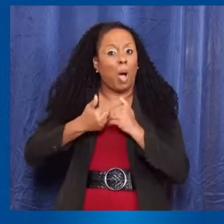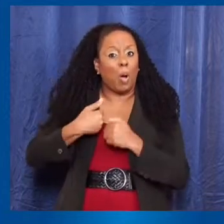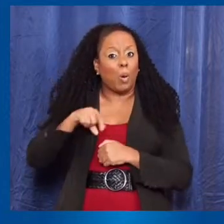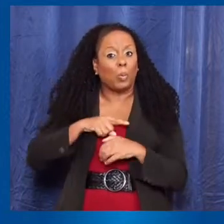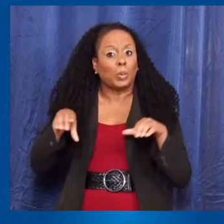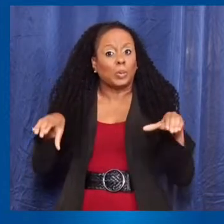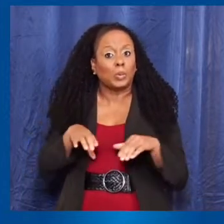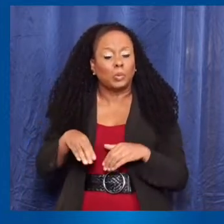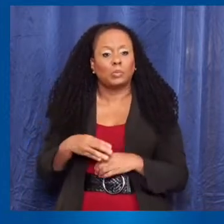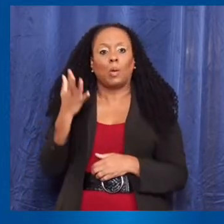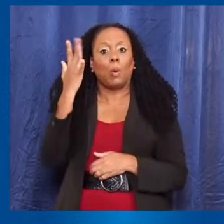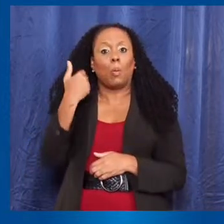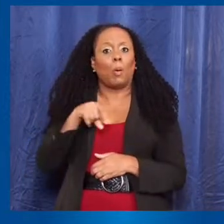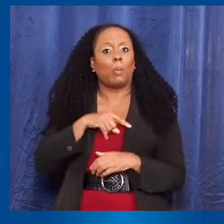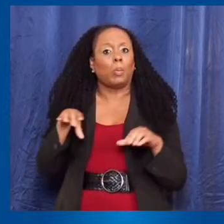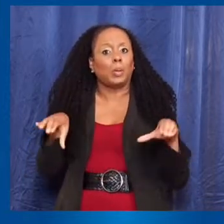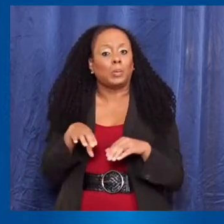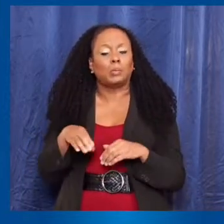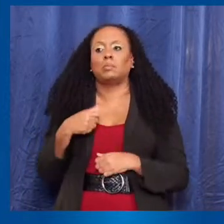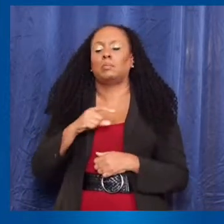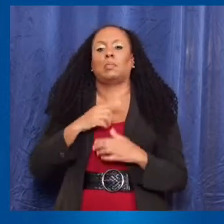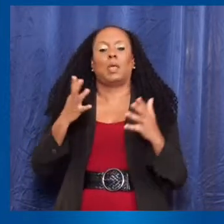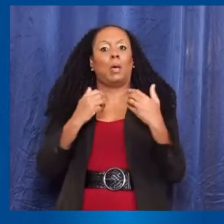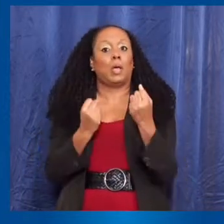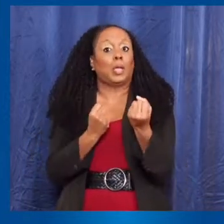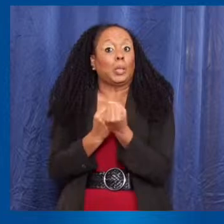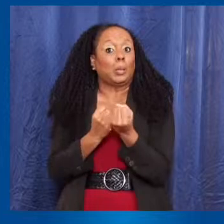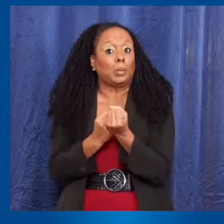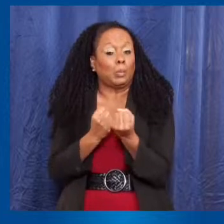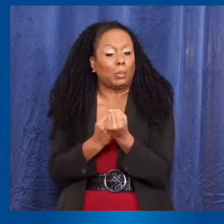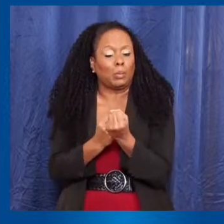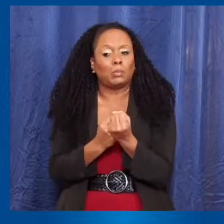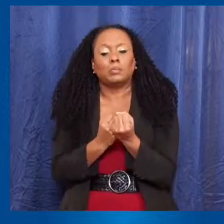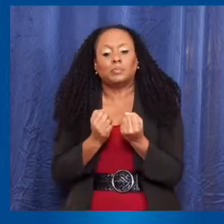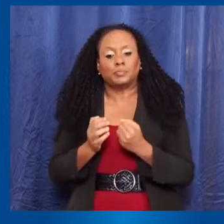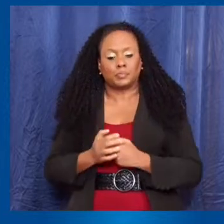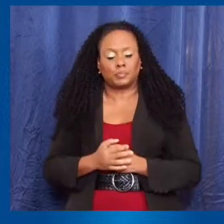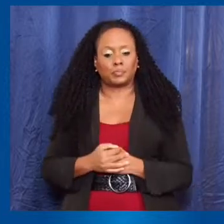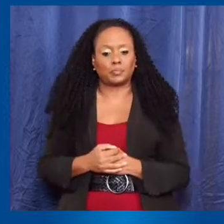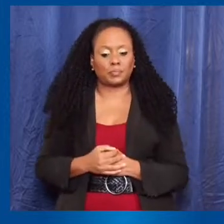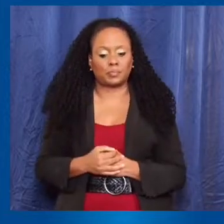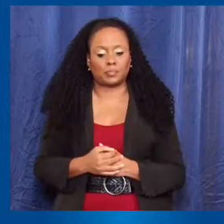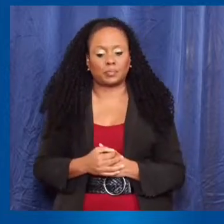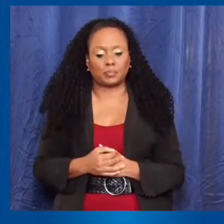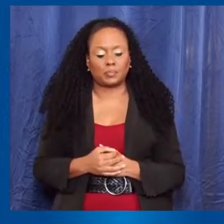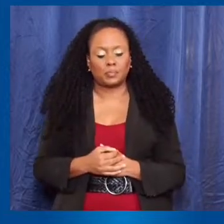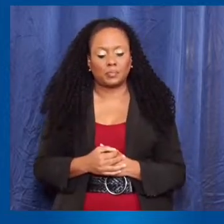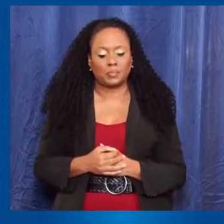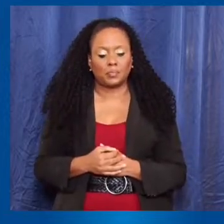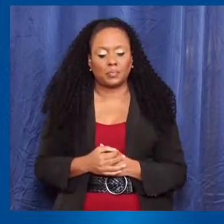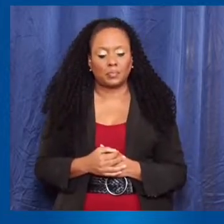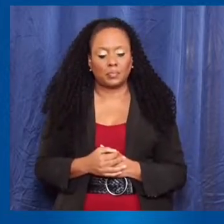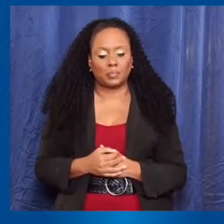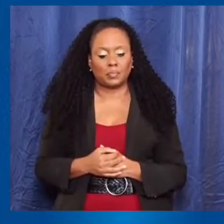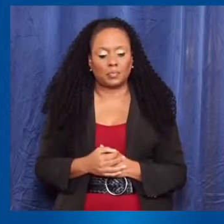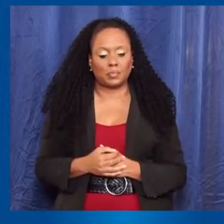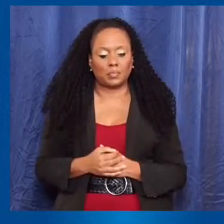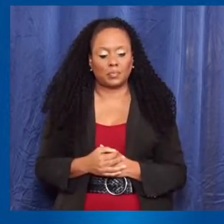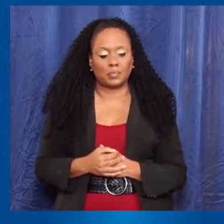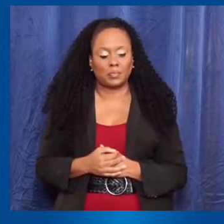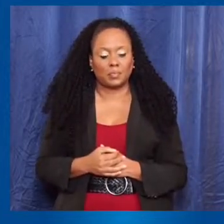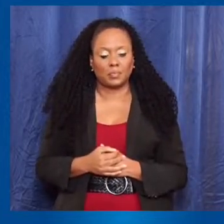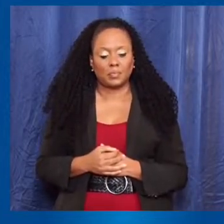to support the emitters to phase out of coal out through the Just